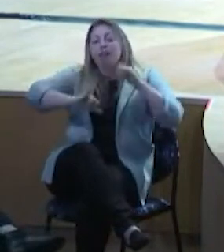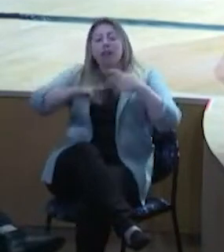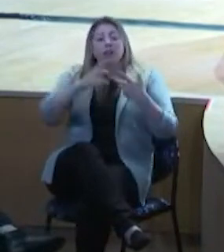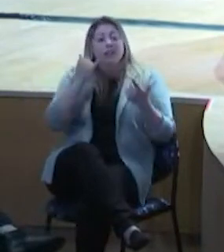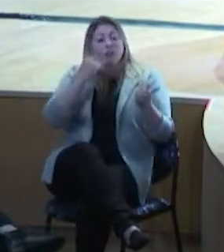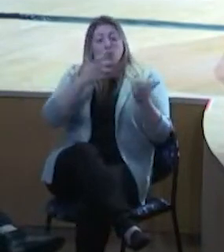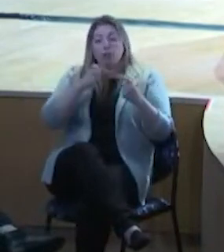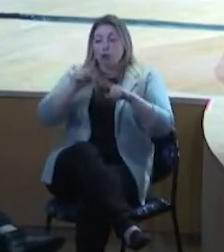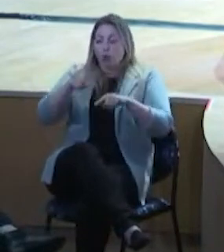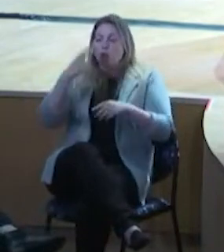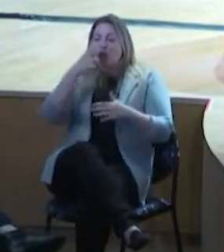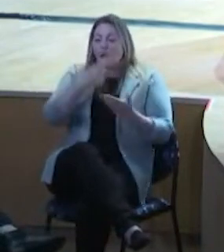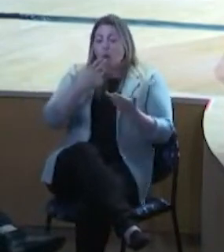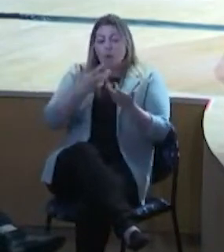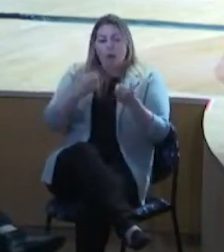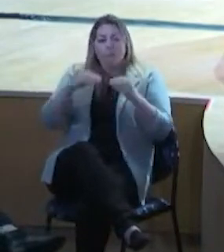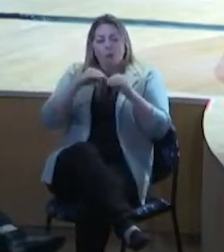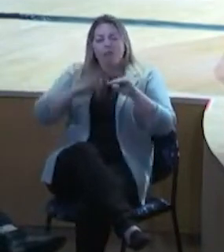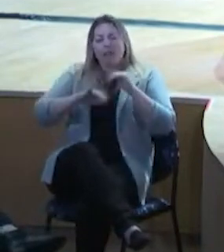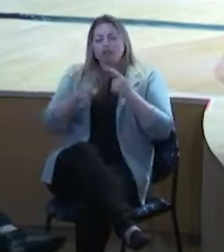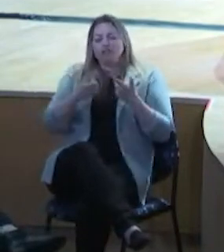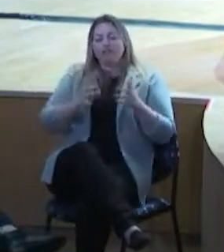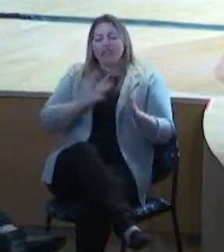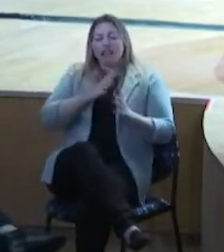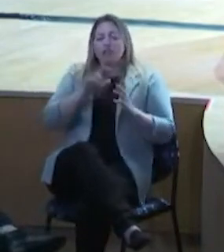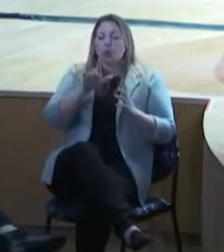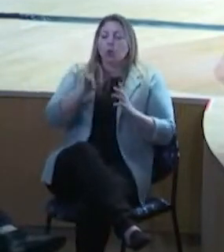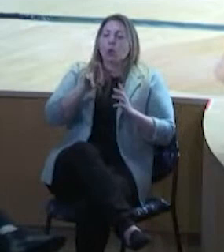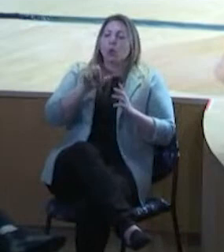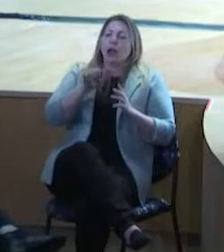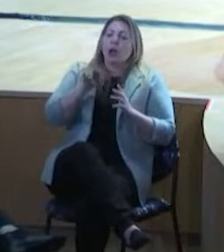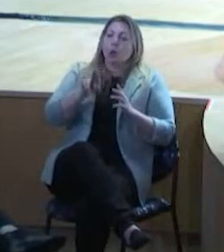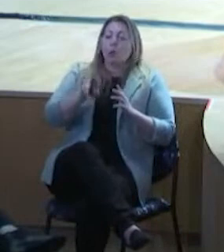fancy luau, you know, how can we actually start getting involved?